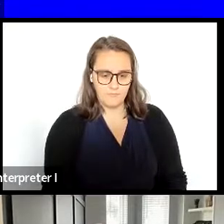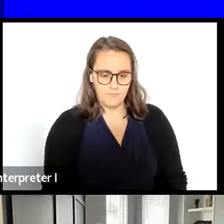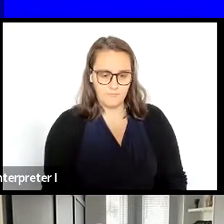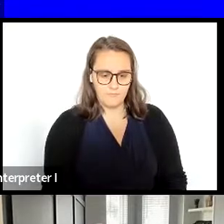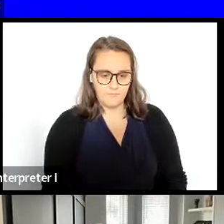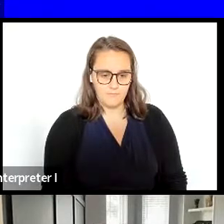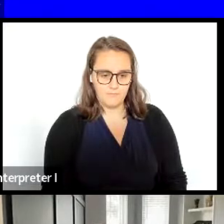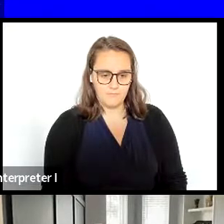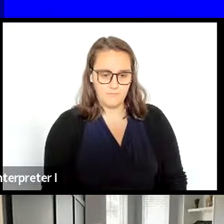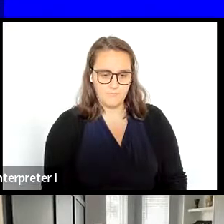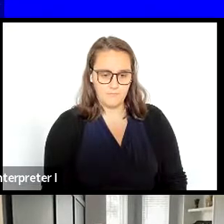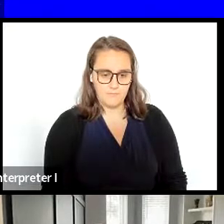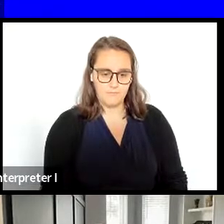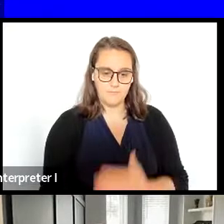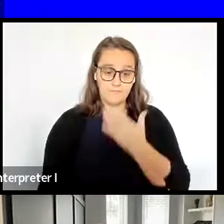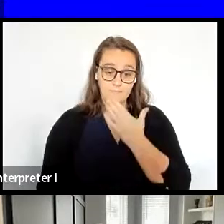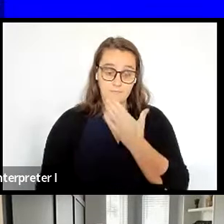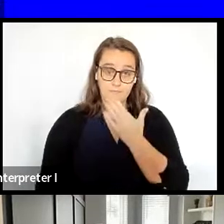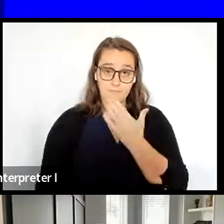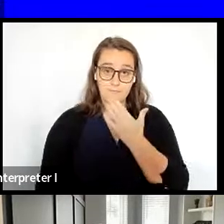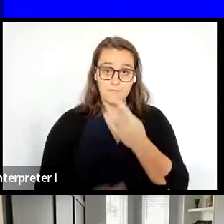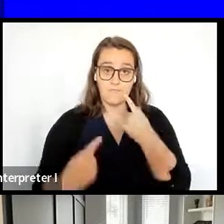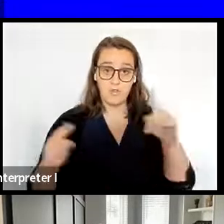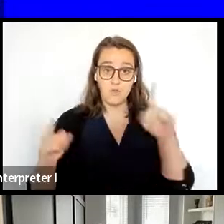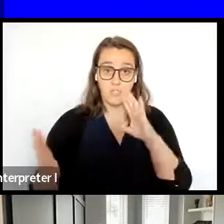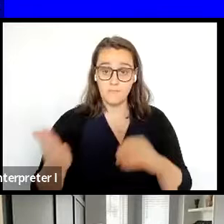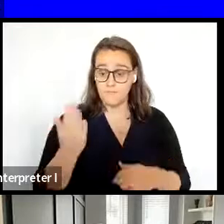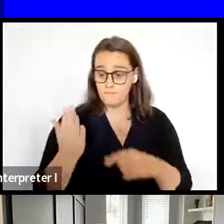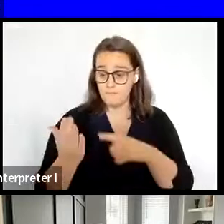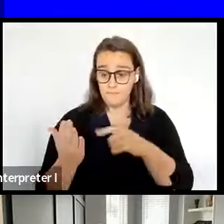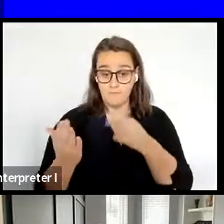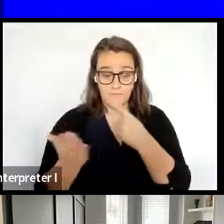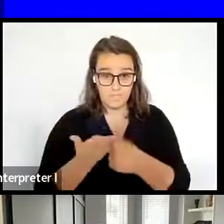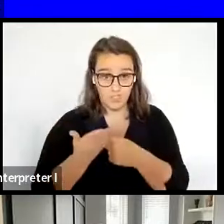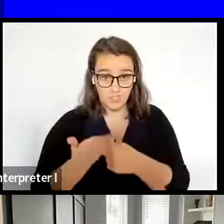Thank you, Councilmember. We have the declaration before us. Is there discussion?